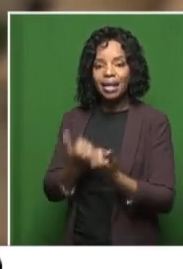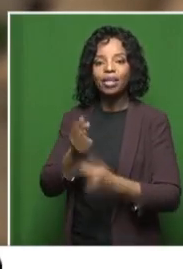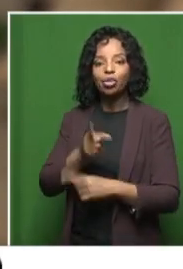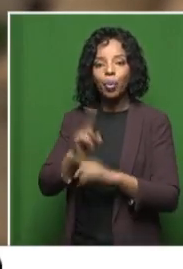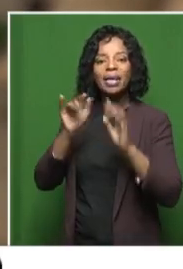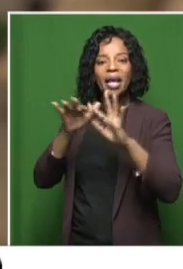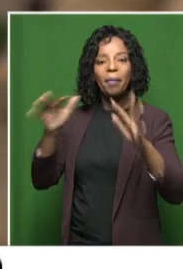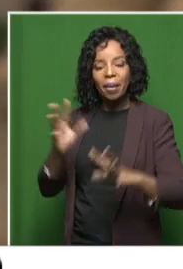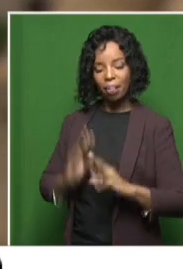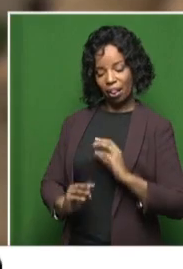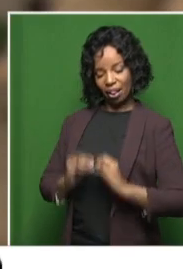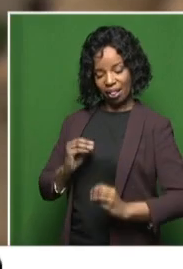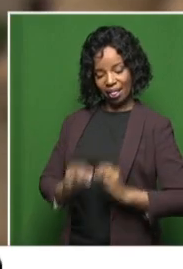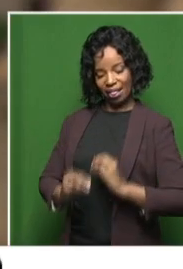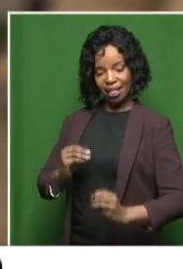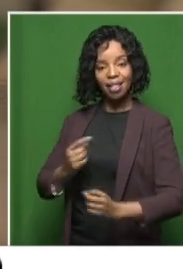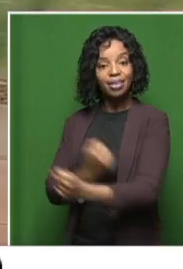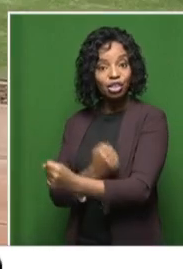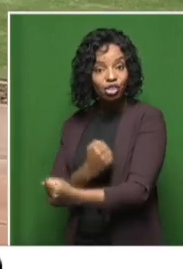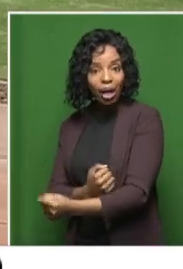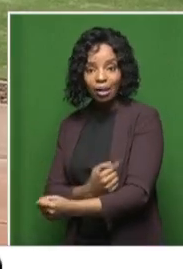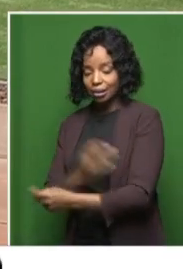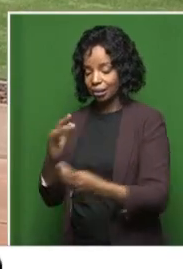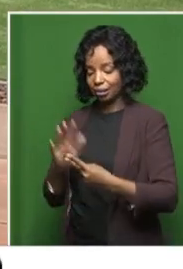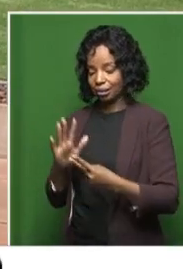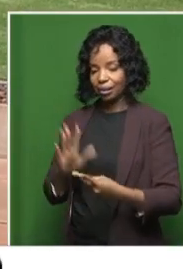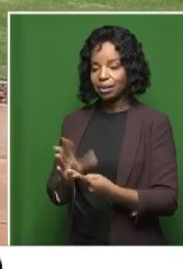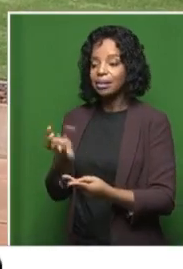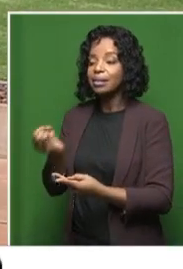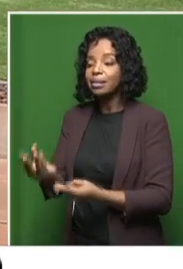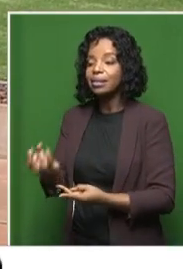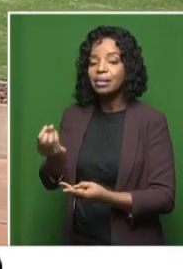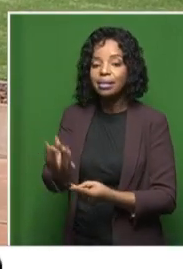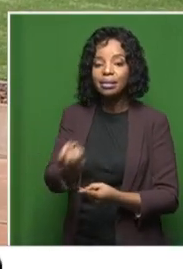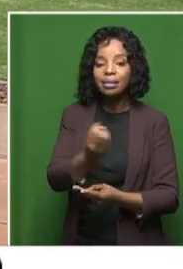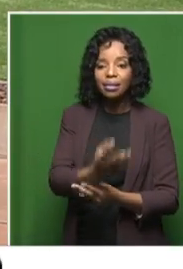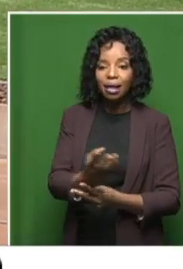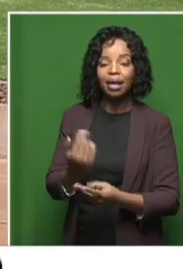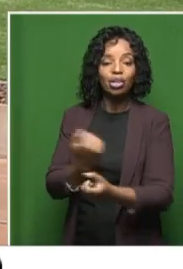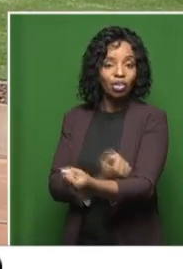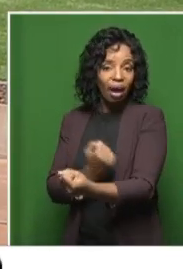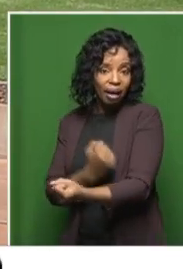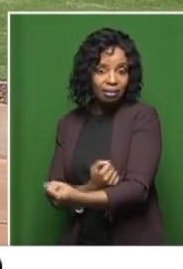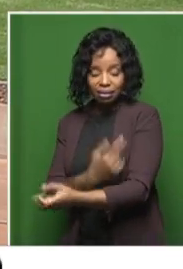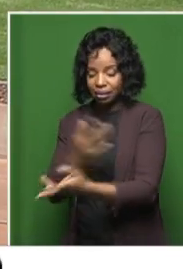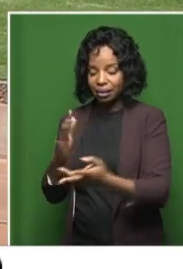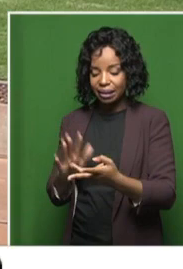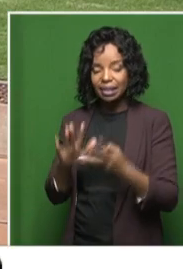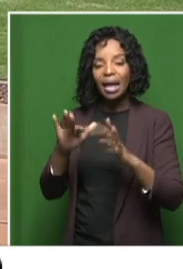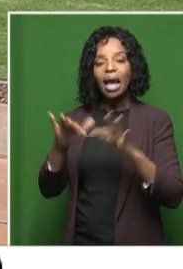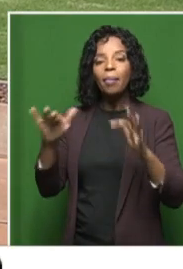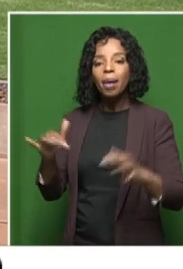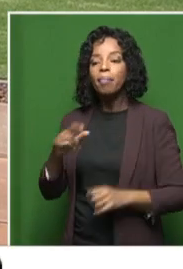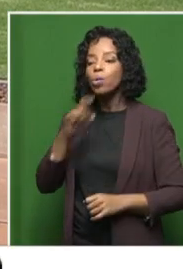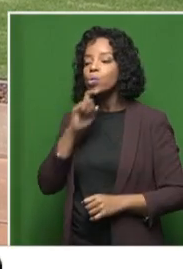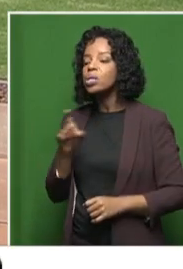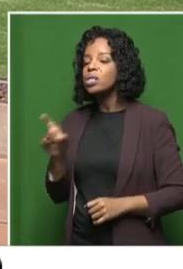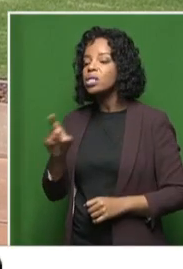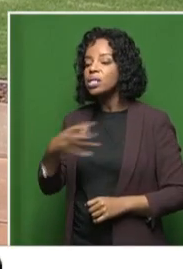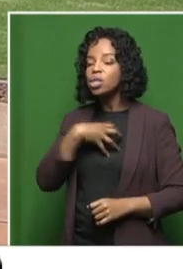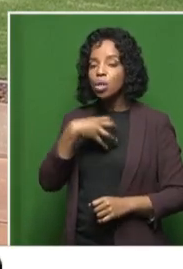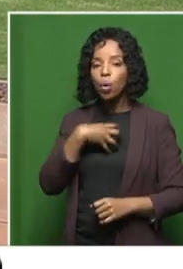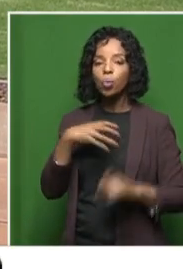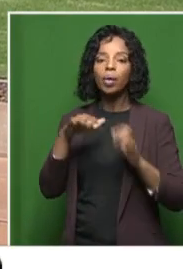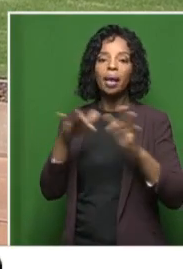who are distributing the drugs, the people who are using our own people for selling the drugs. And in this case, I know that in particular